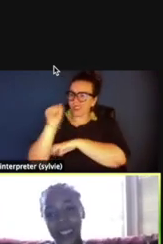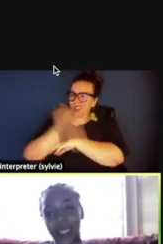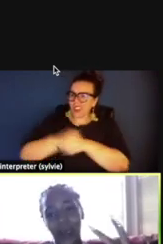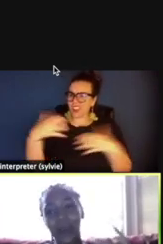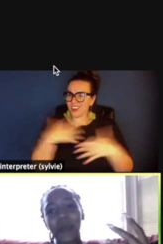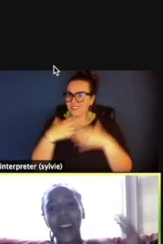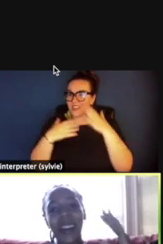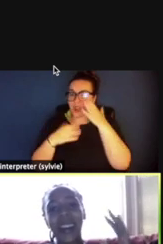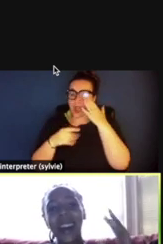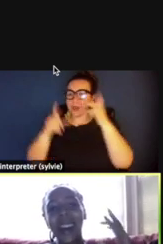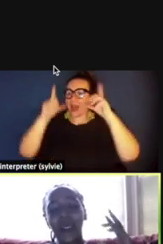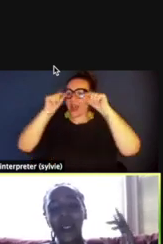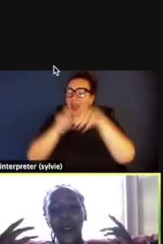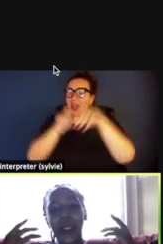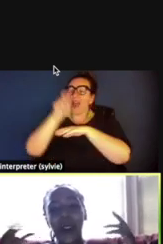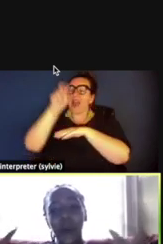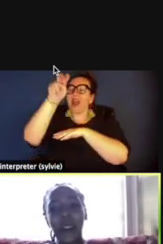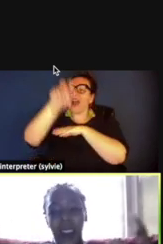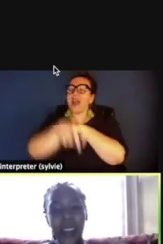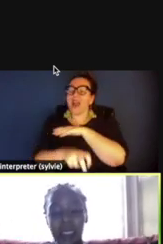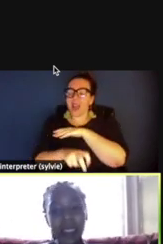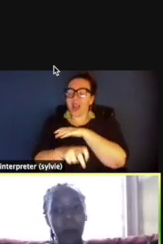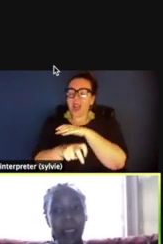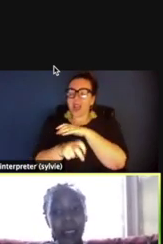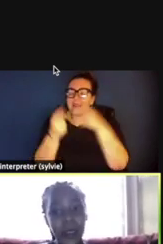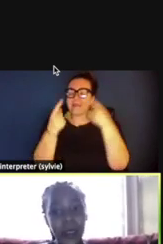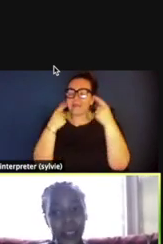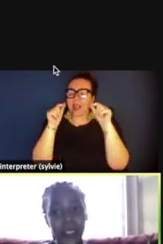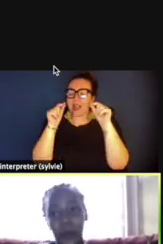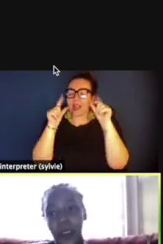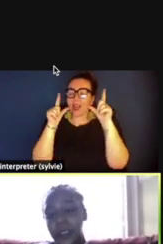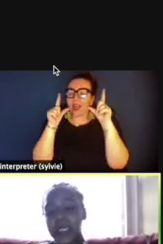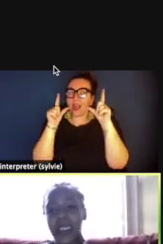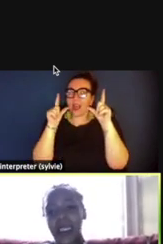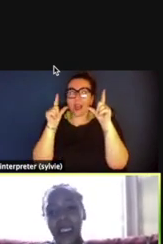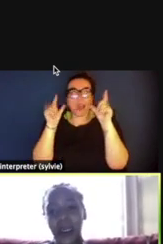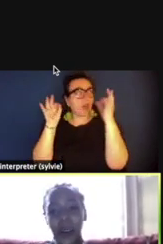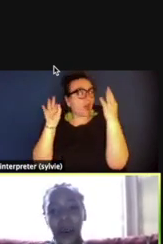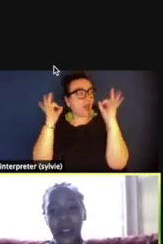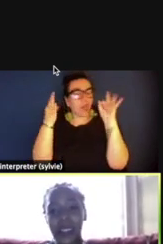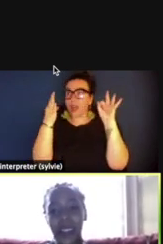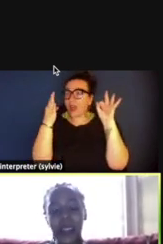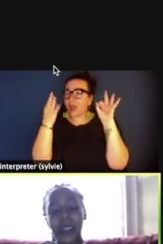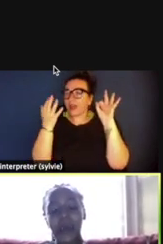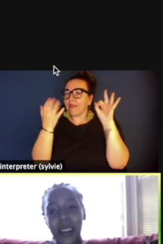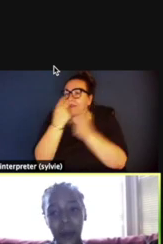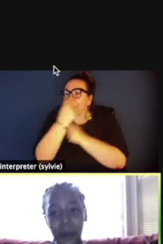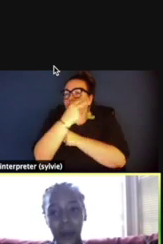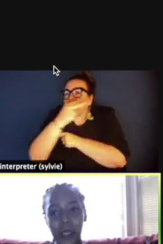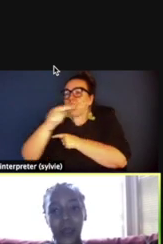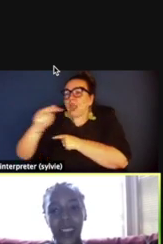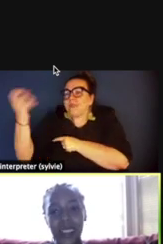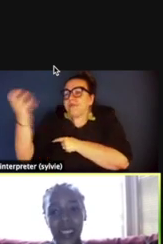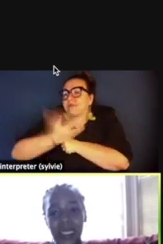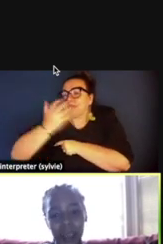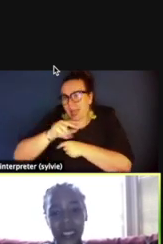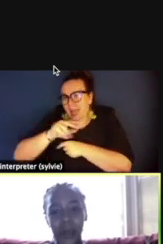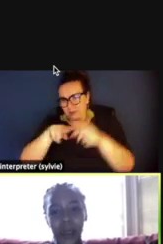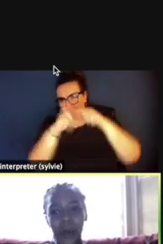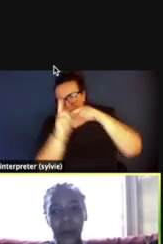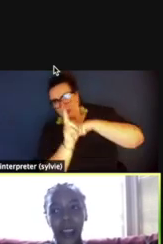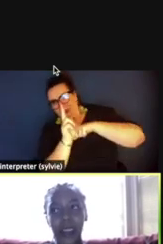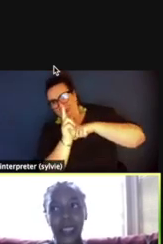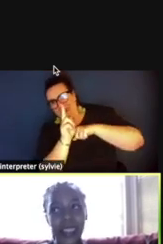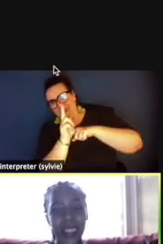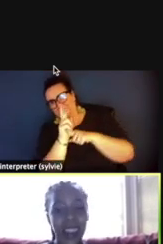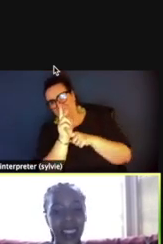my eyes and jump. But once you finally open your eyes, it's an amazing view that you'll never see anywhere else. I mean, it's upside down, of course, but then it's like an amazing